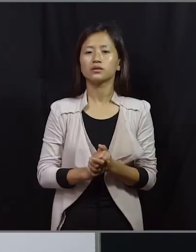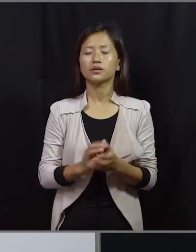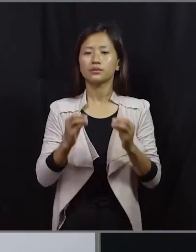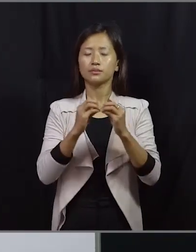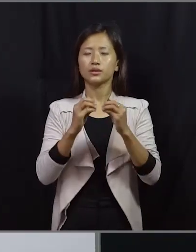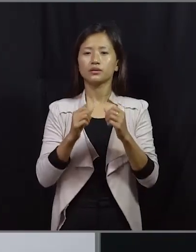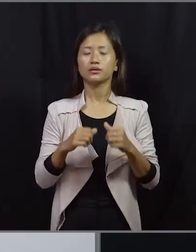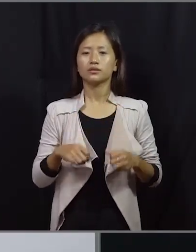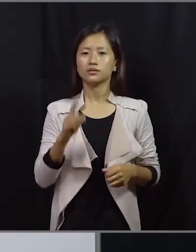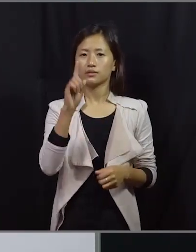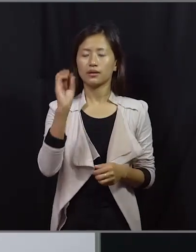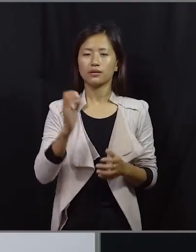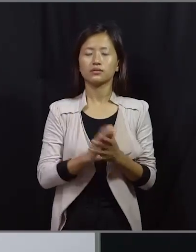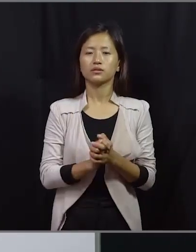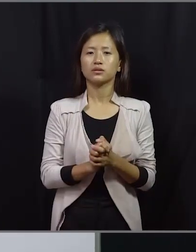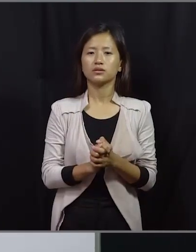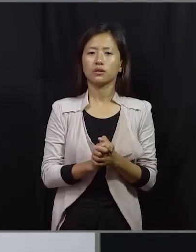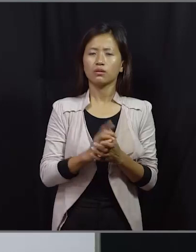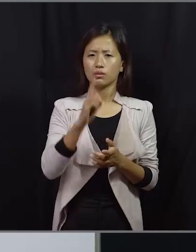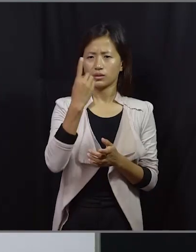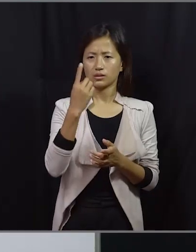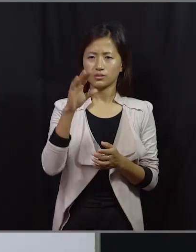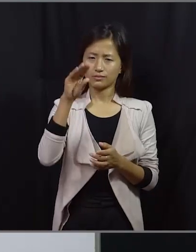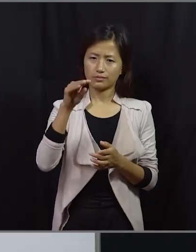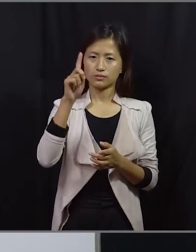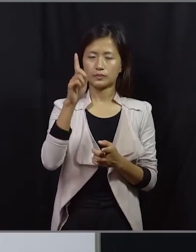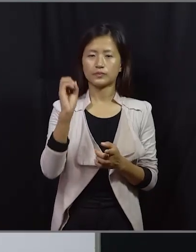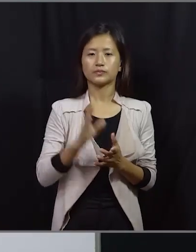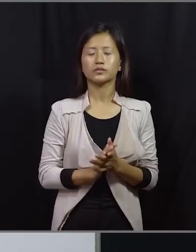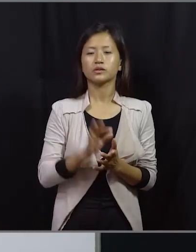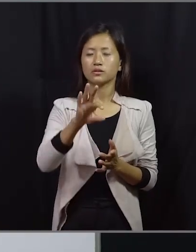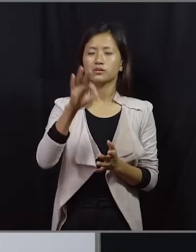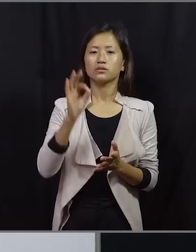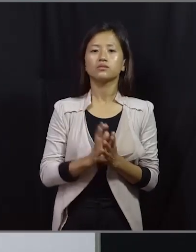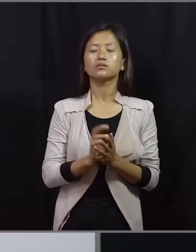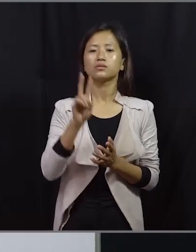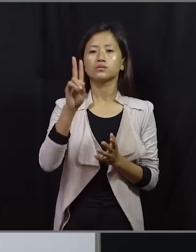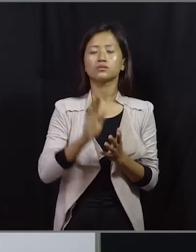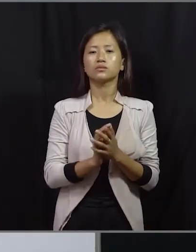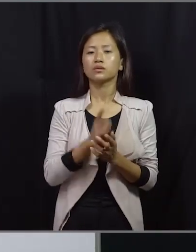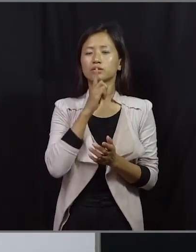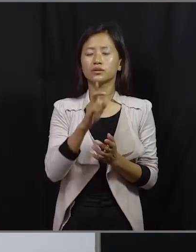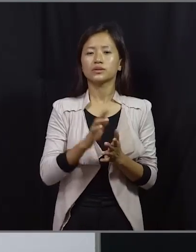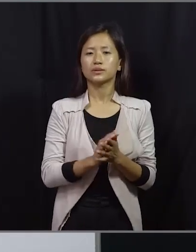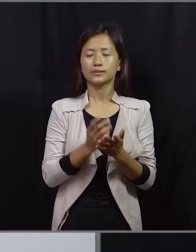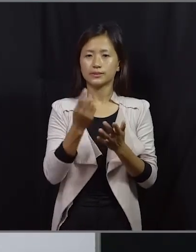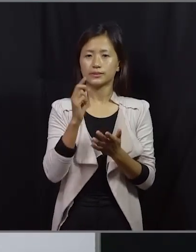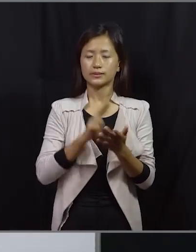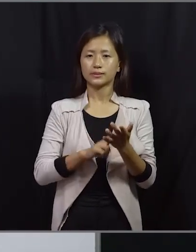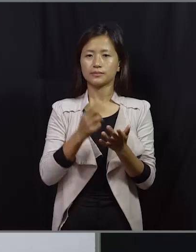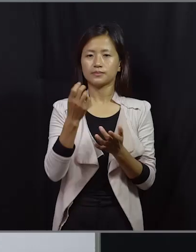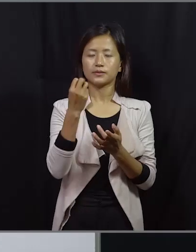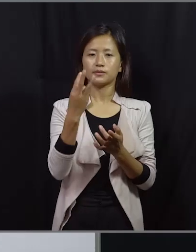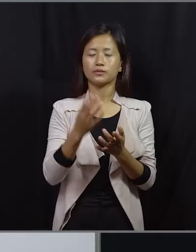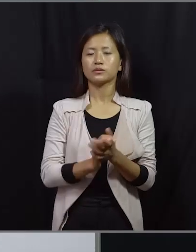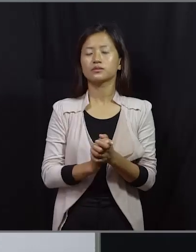B as somewhat 10, okay, so 1 is less than 10, right? So we are going to choose in that way two real numbers. Okay, there are